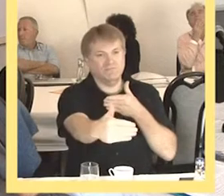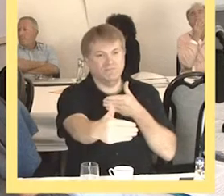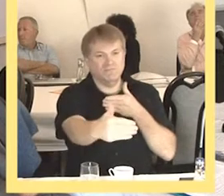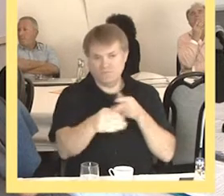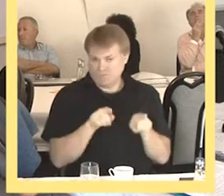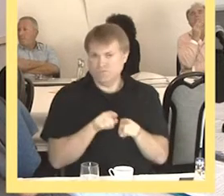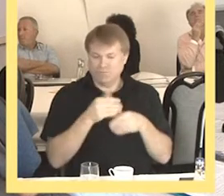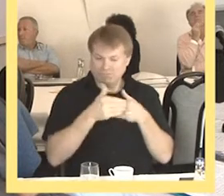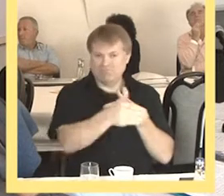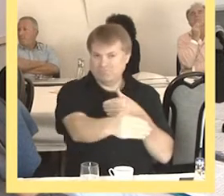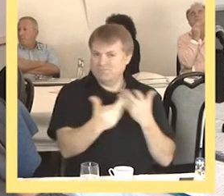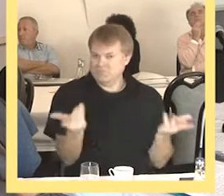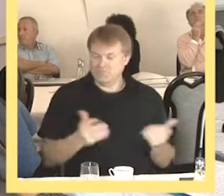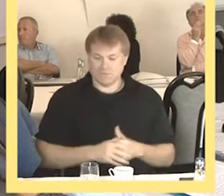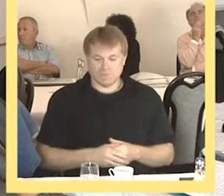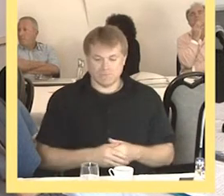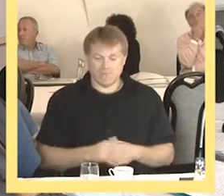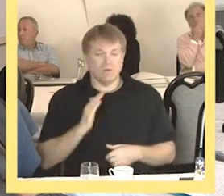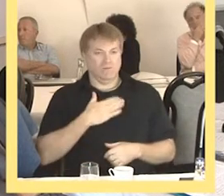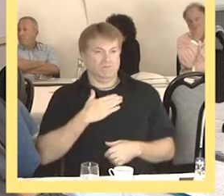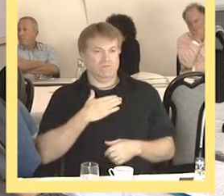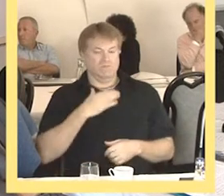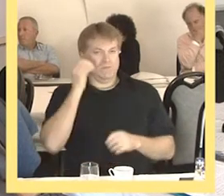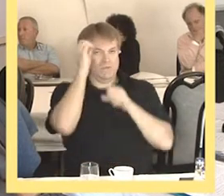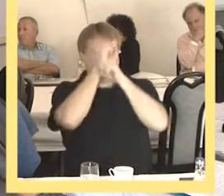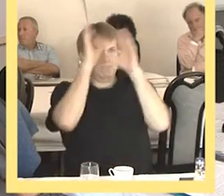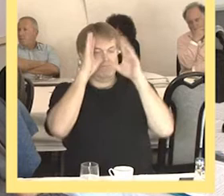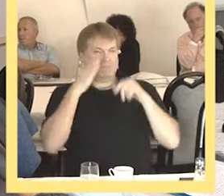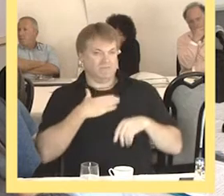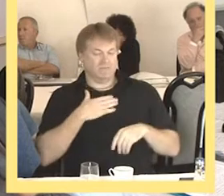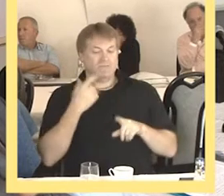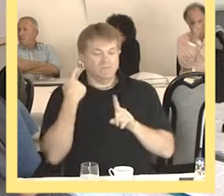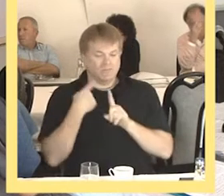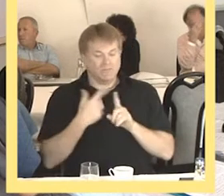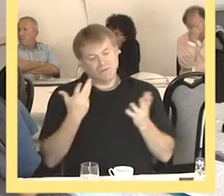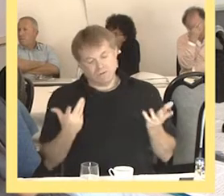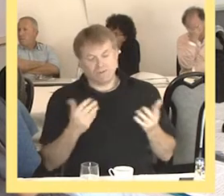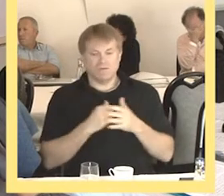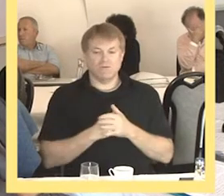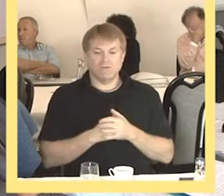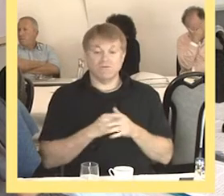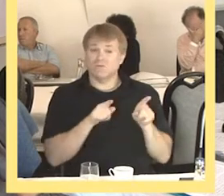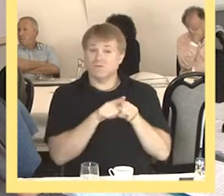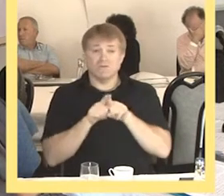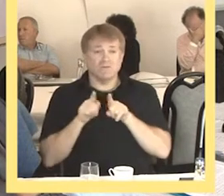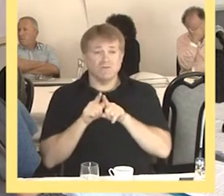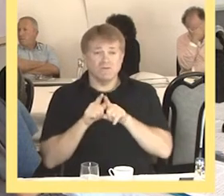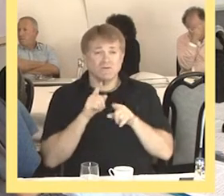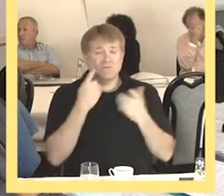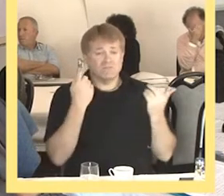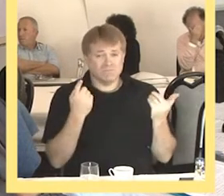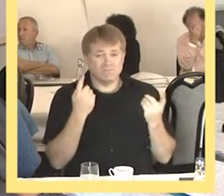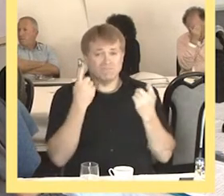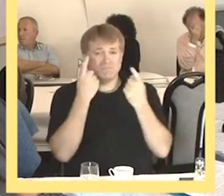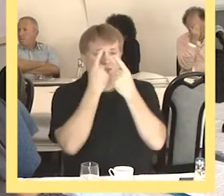we can work on that and we can inform, so really to inform our educational organizations for uniformed services,